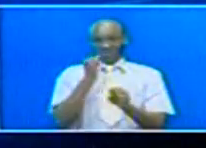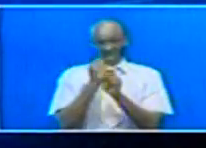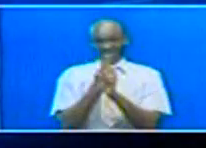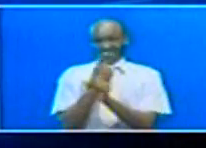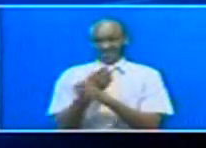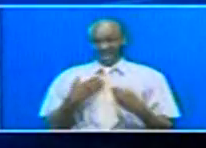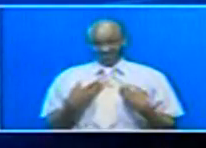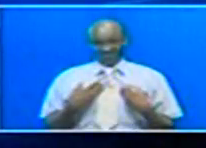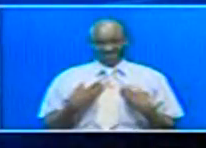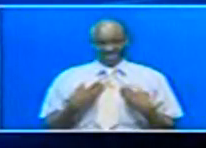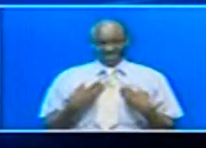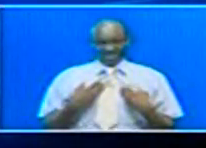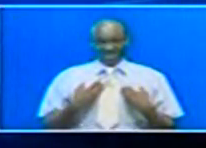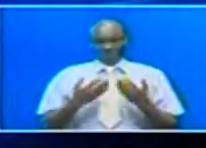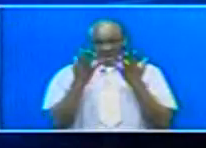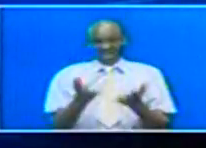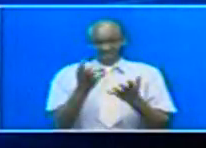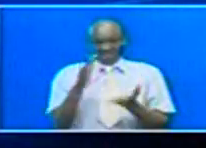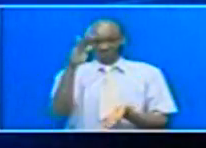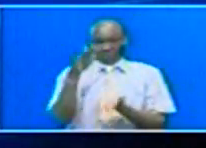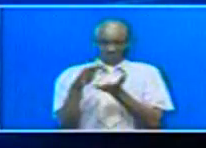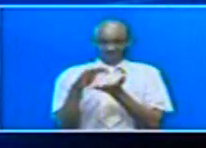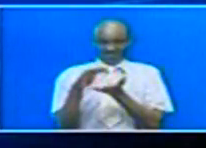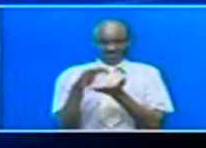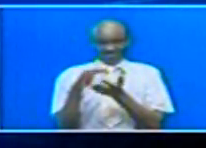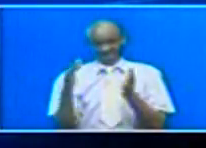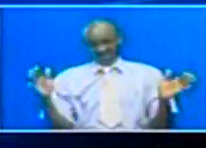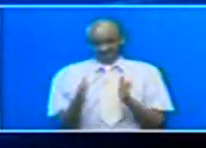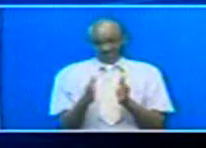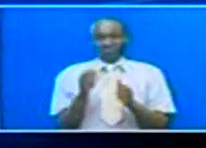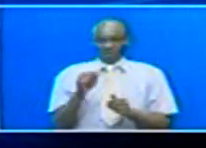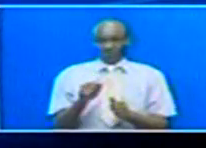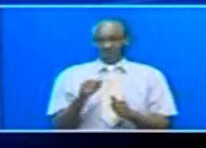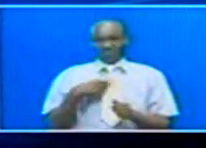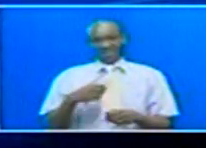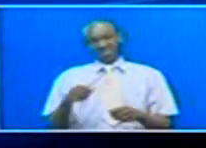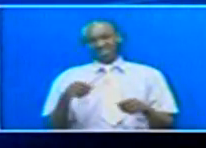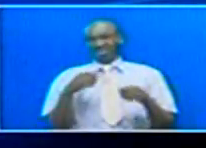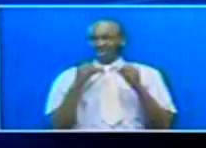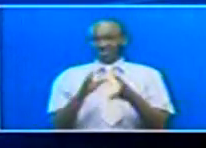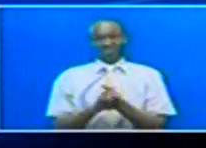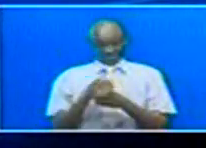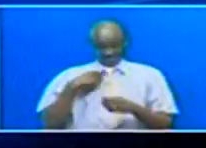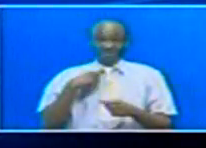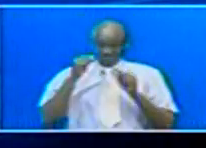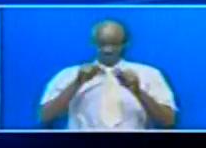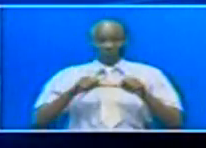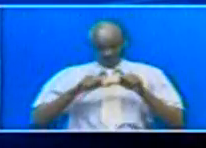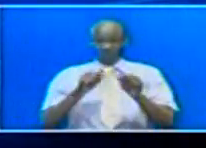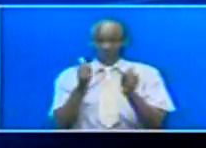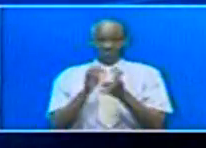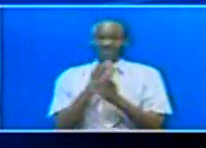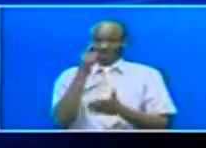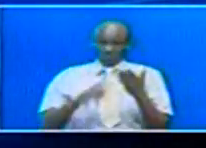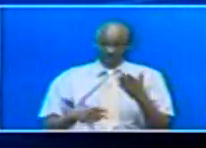Oh, yes. Lose weight again. Mm-hmm. Wow, okay. I don't think you're making much progress. No, I am, and I'm very happy to report